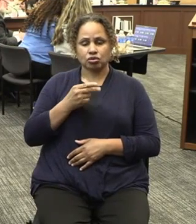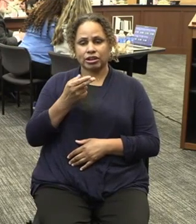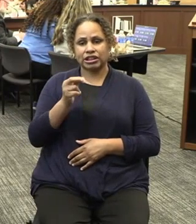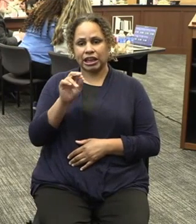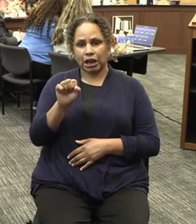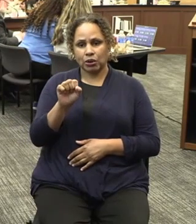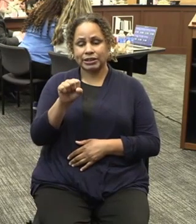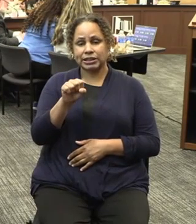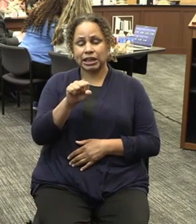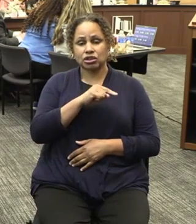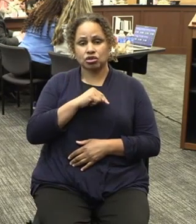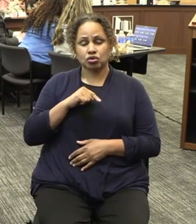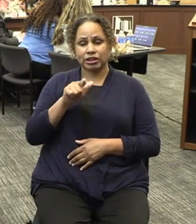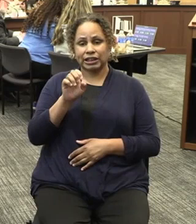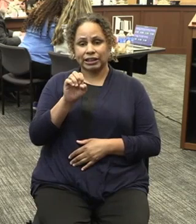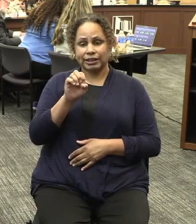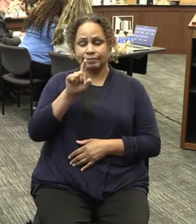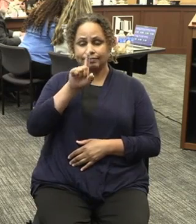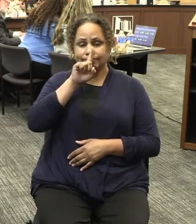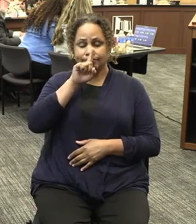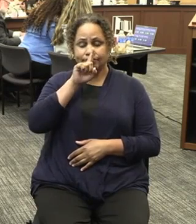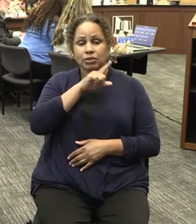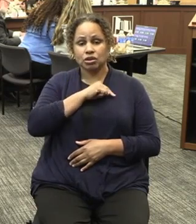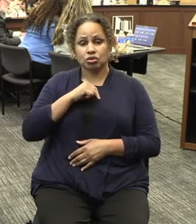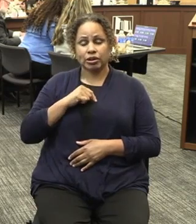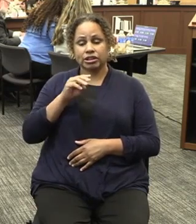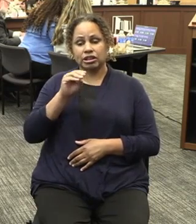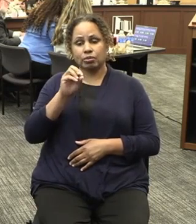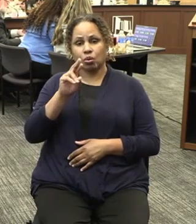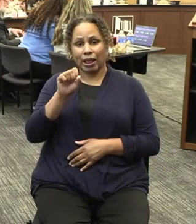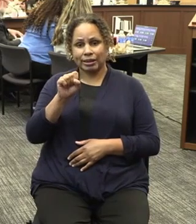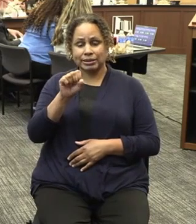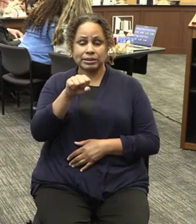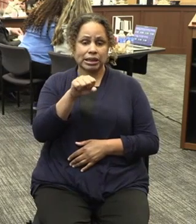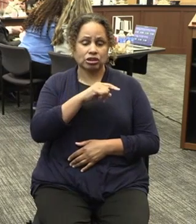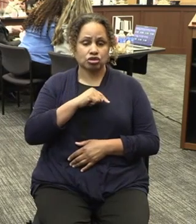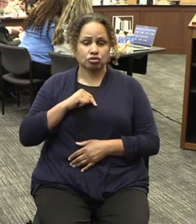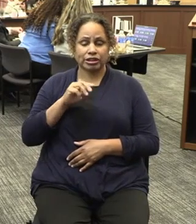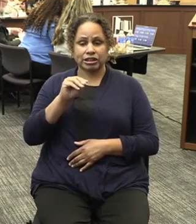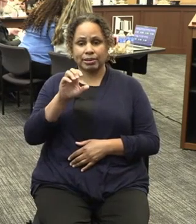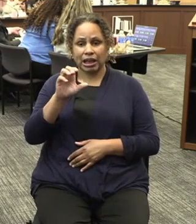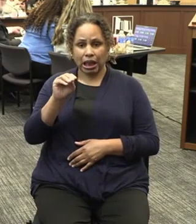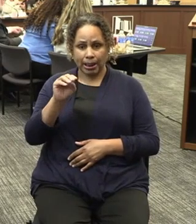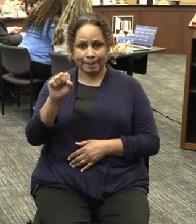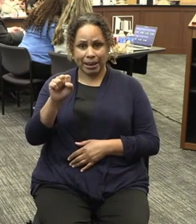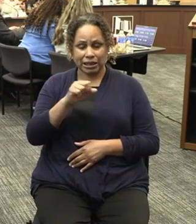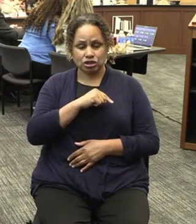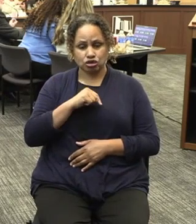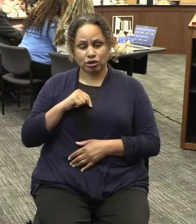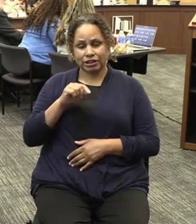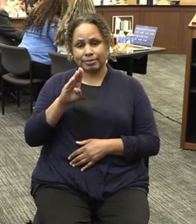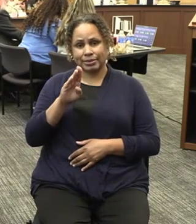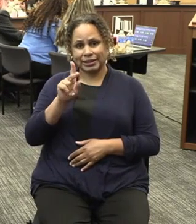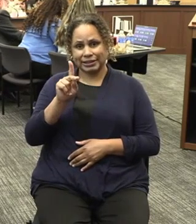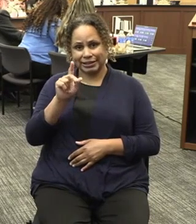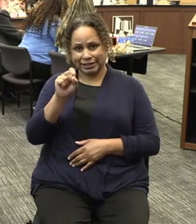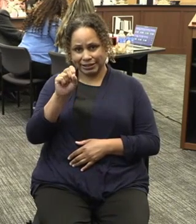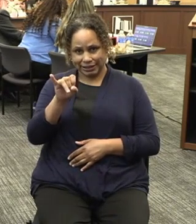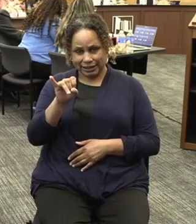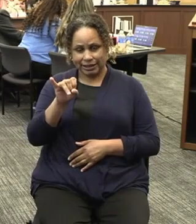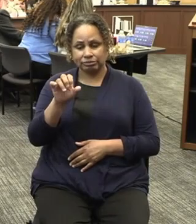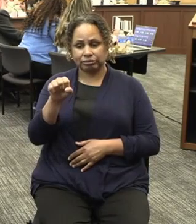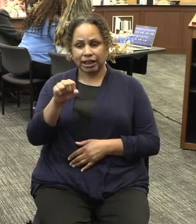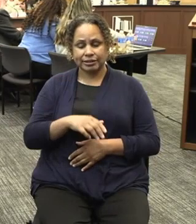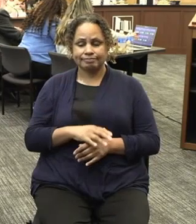Harris. Yes. Trustee Lee, trustee Morales. Yes. Trustee McCullum, Yes. trustee Budzinski, Yes. motion